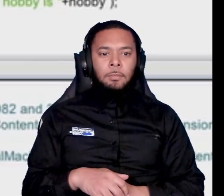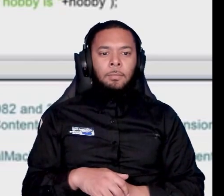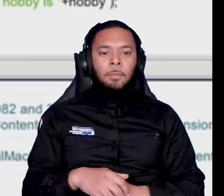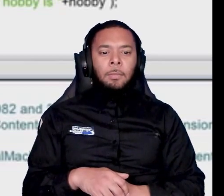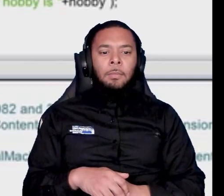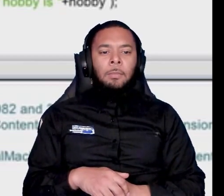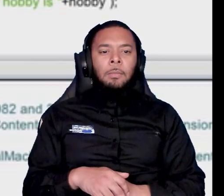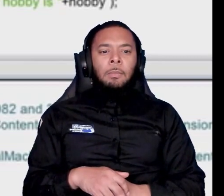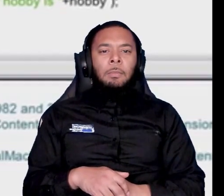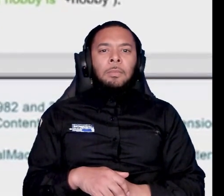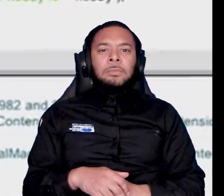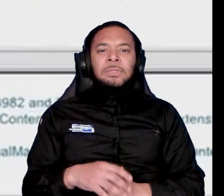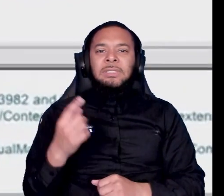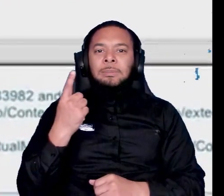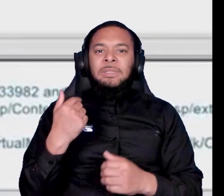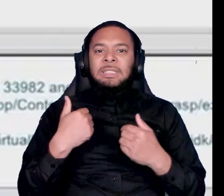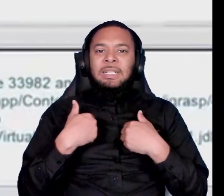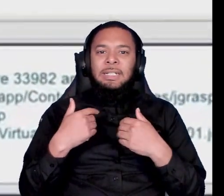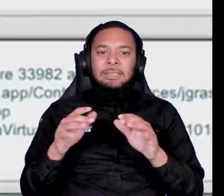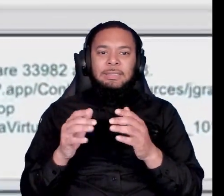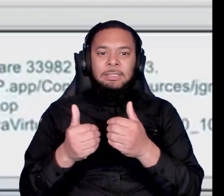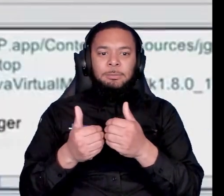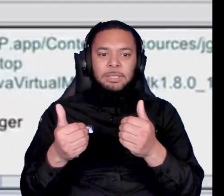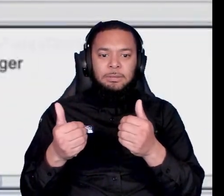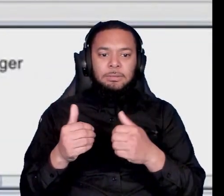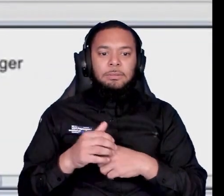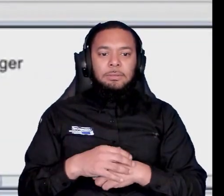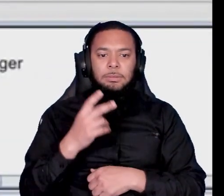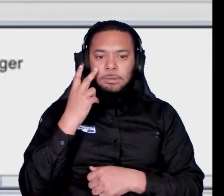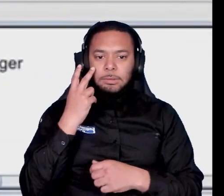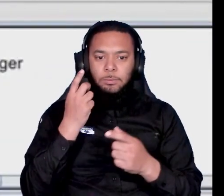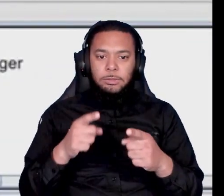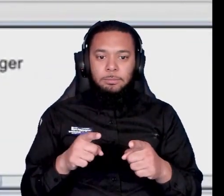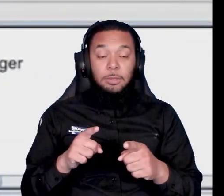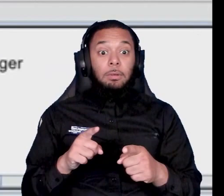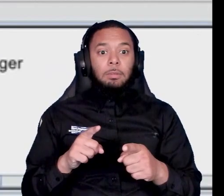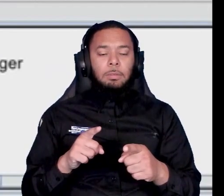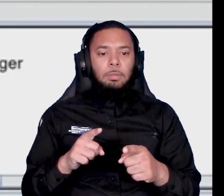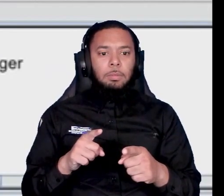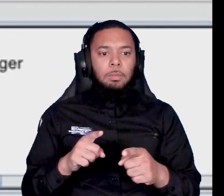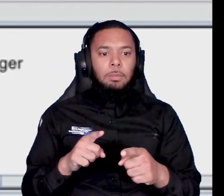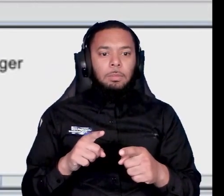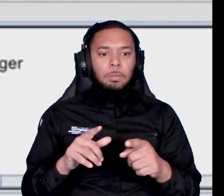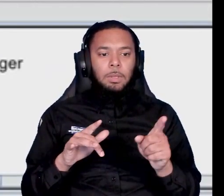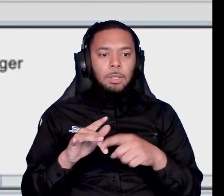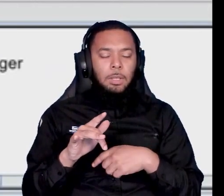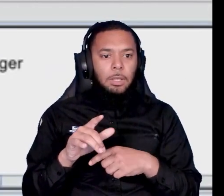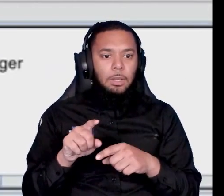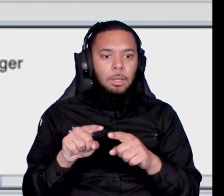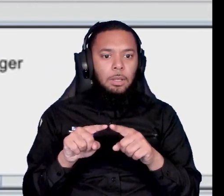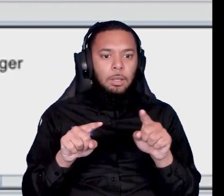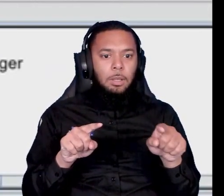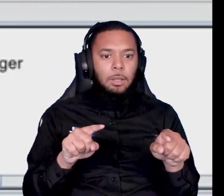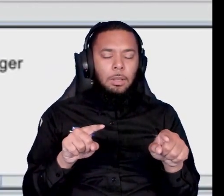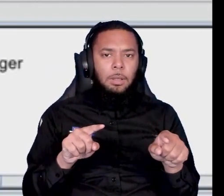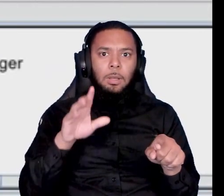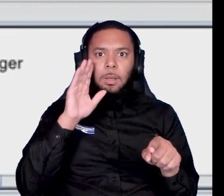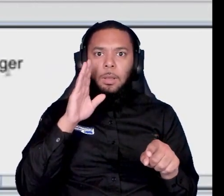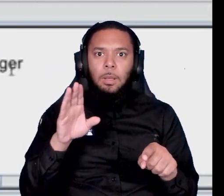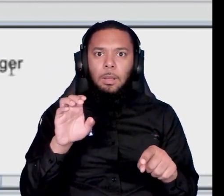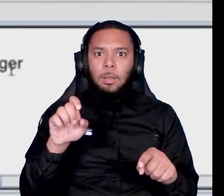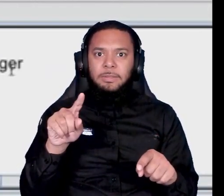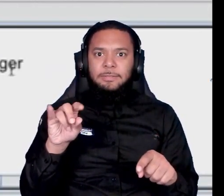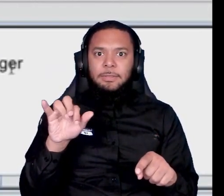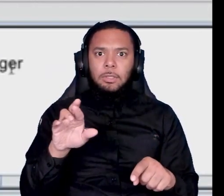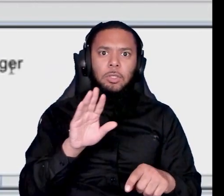with a space in it. Let's see what happens now. Oh, it skipped everything else and it said, hello Xavier,